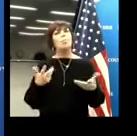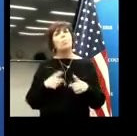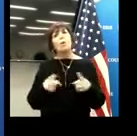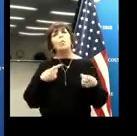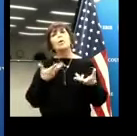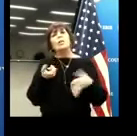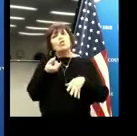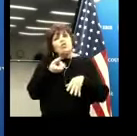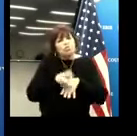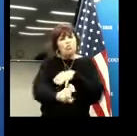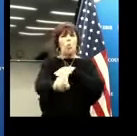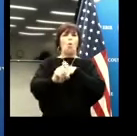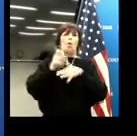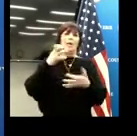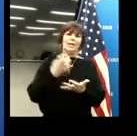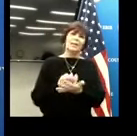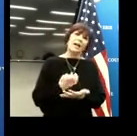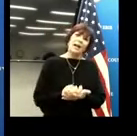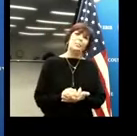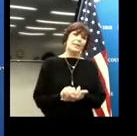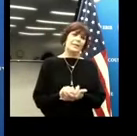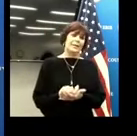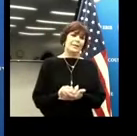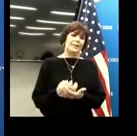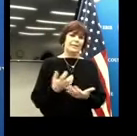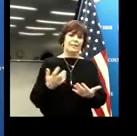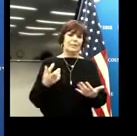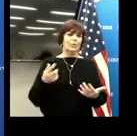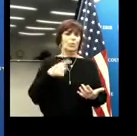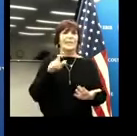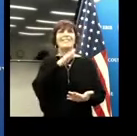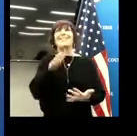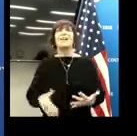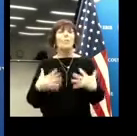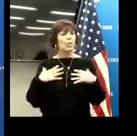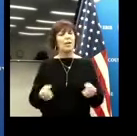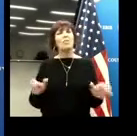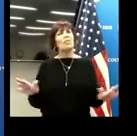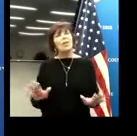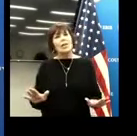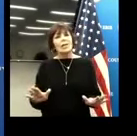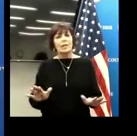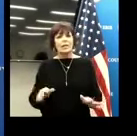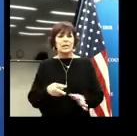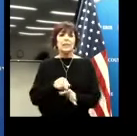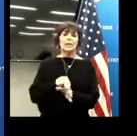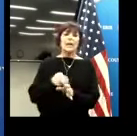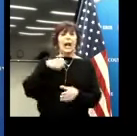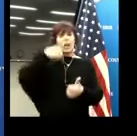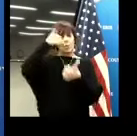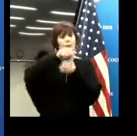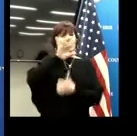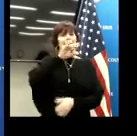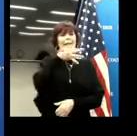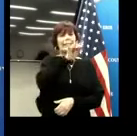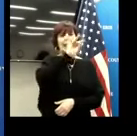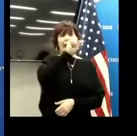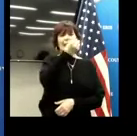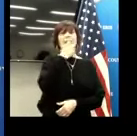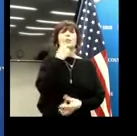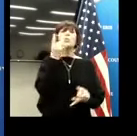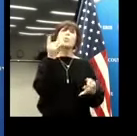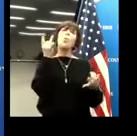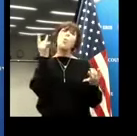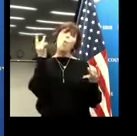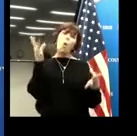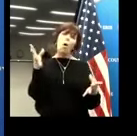economy such to the effect that we don't ever recover. I remember what it was like in the 80s, and it was horrible. It took decades for the